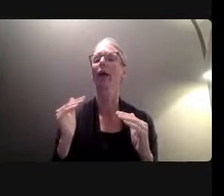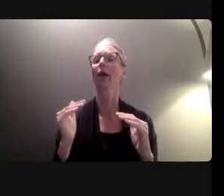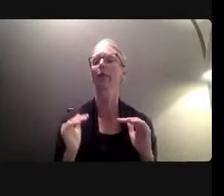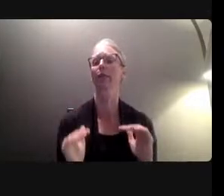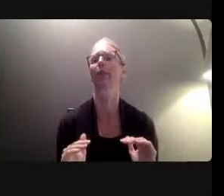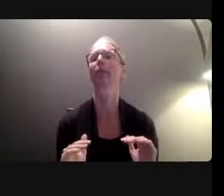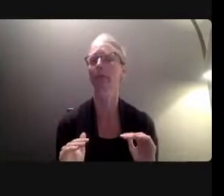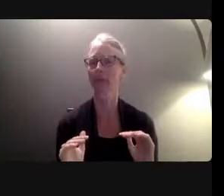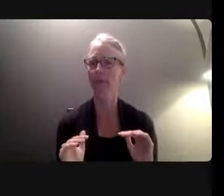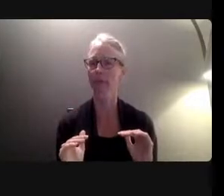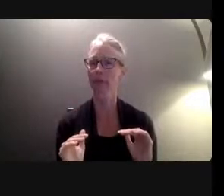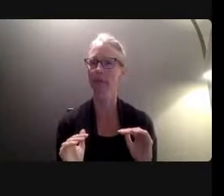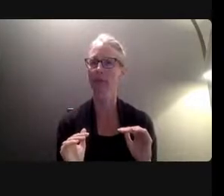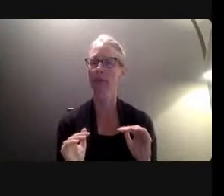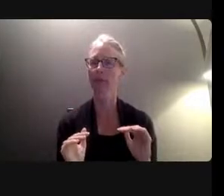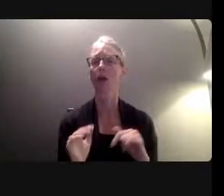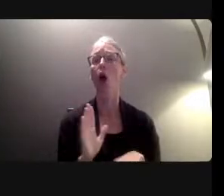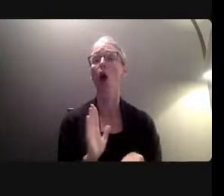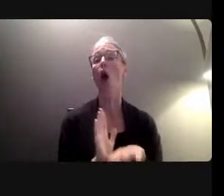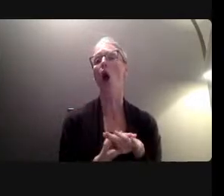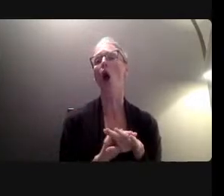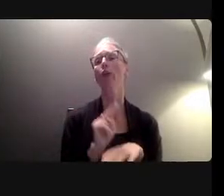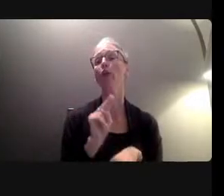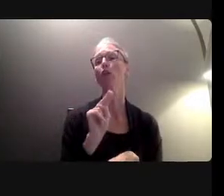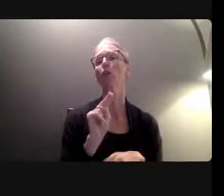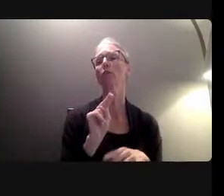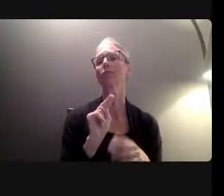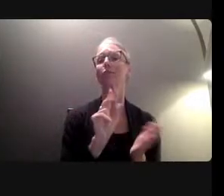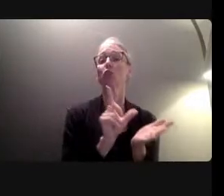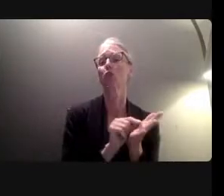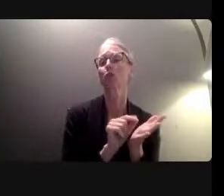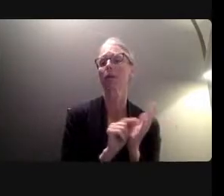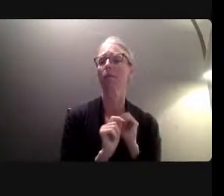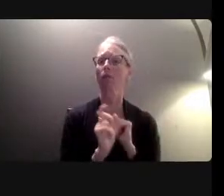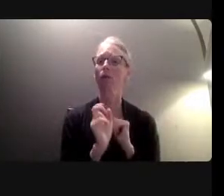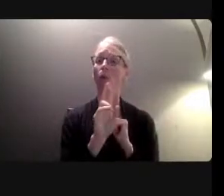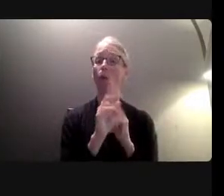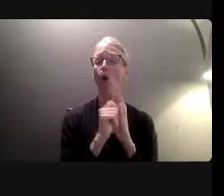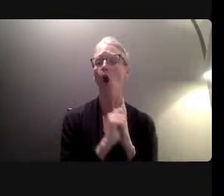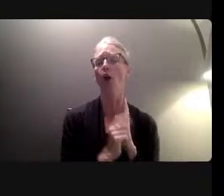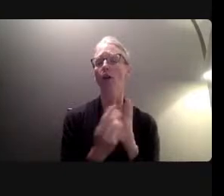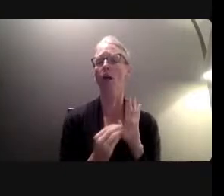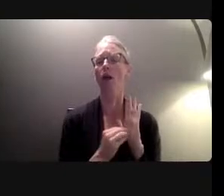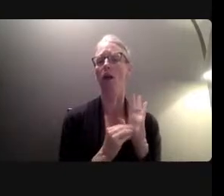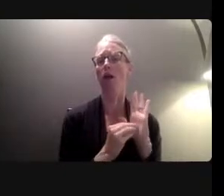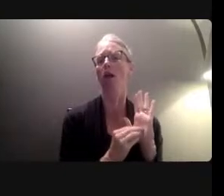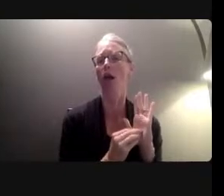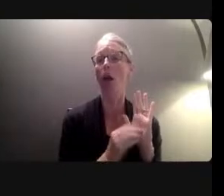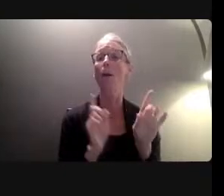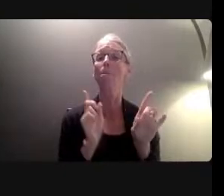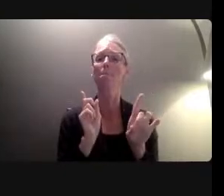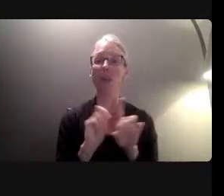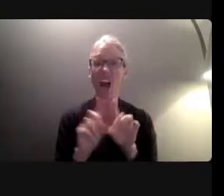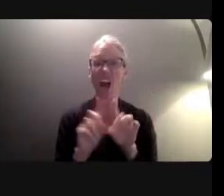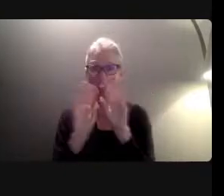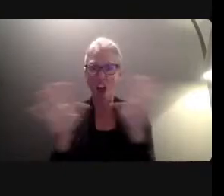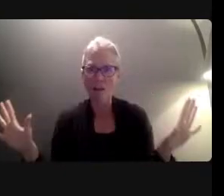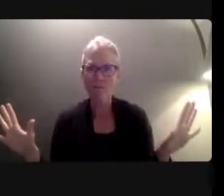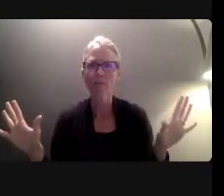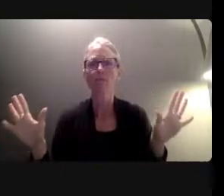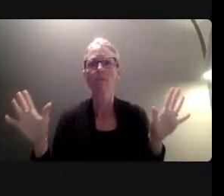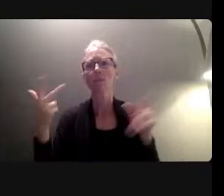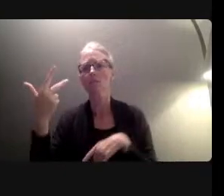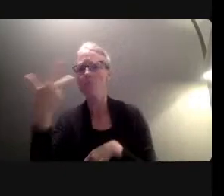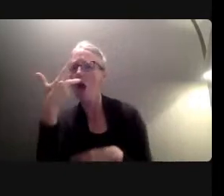the Instagram where people can see, people with disabilities in the outdoors. So